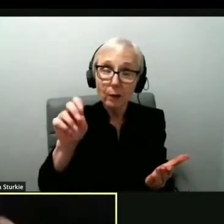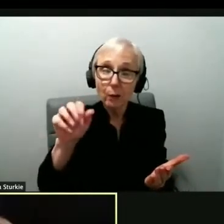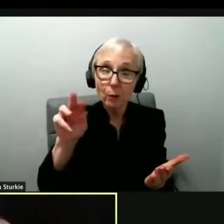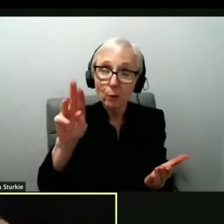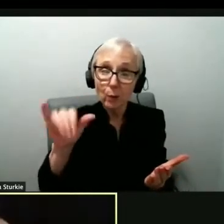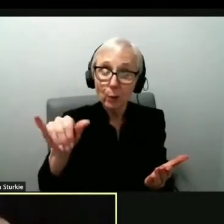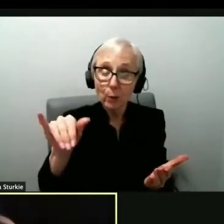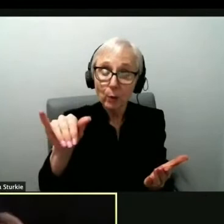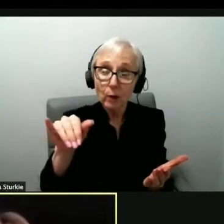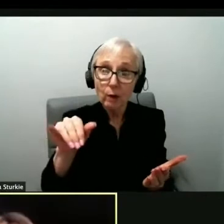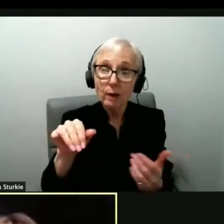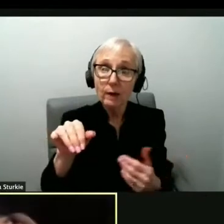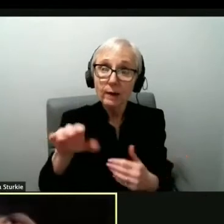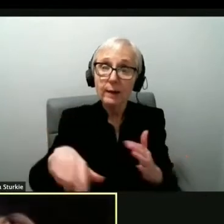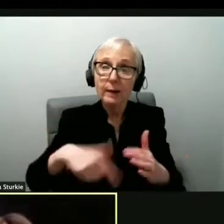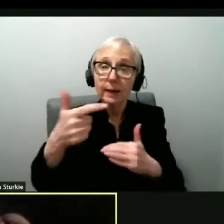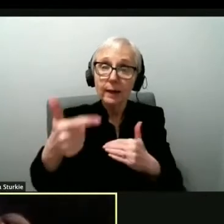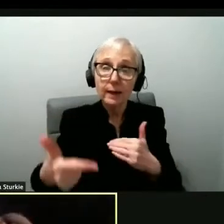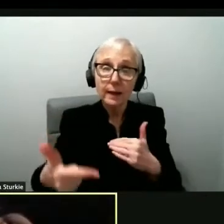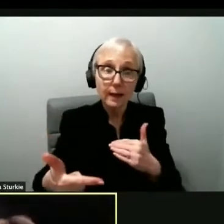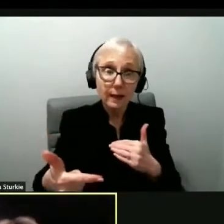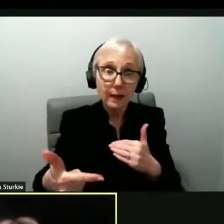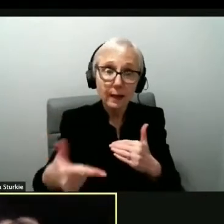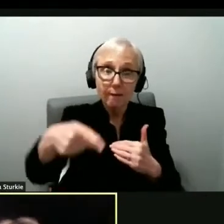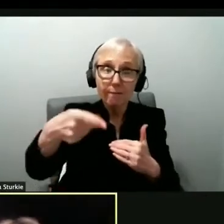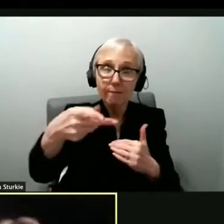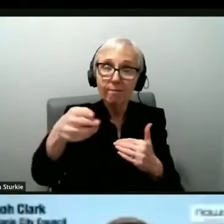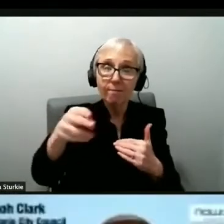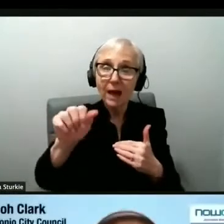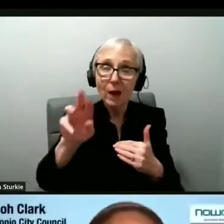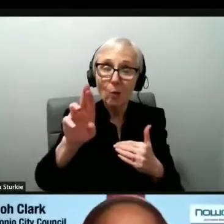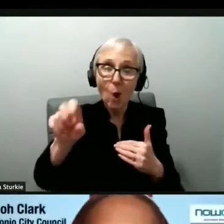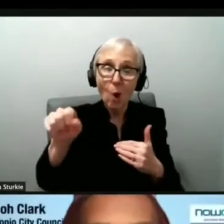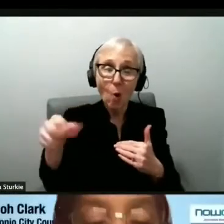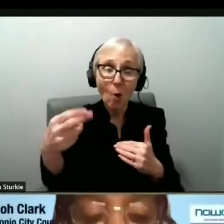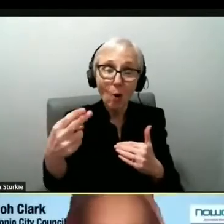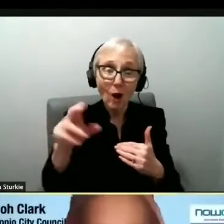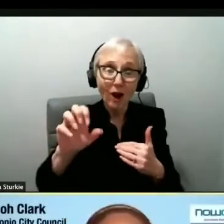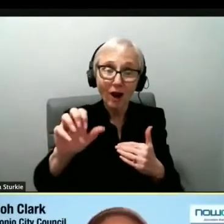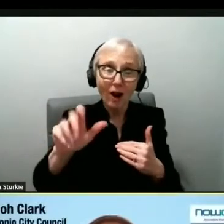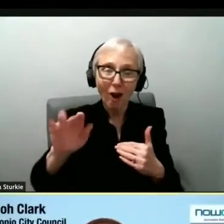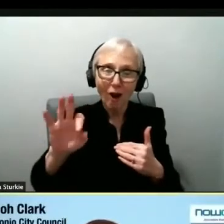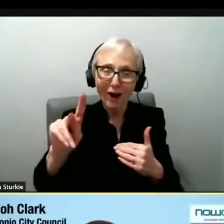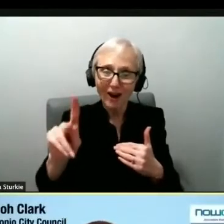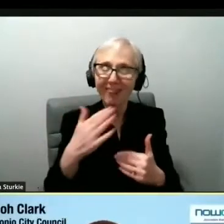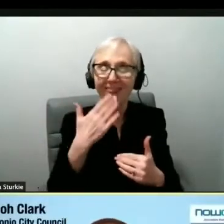Okay. Next candidate is Pharaoh Clark. Thank you.